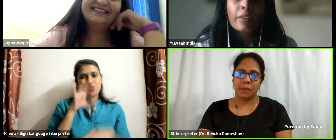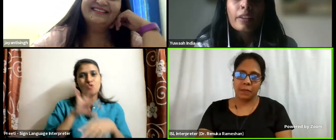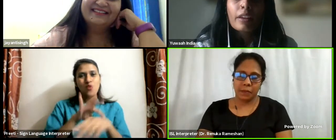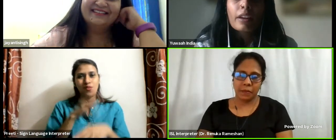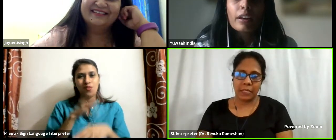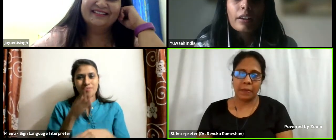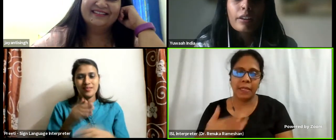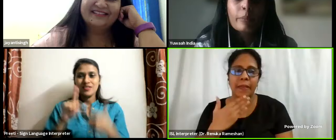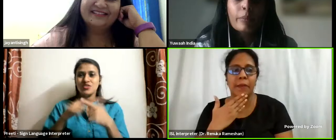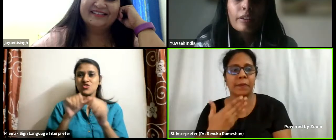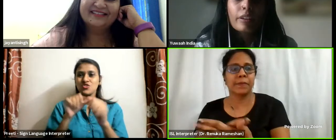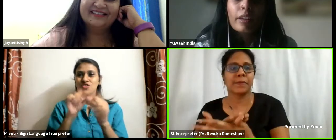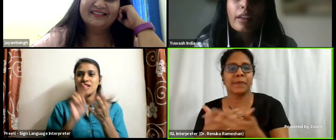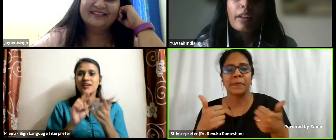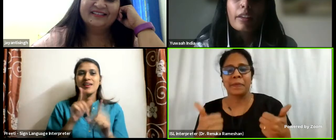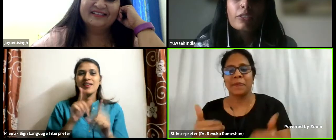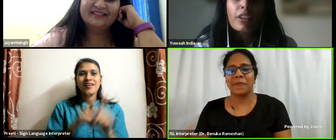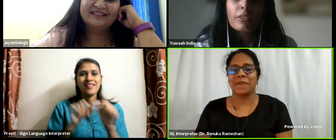Renuka.